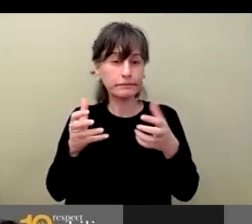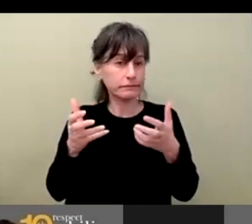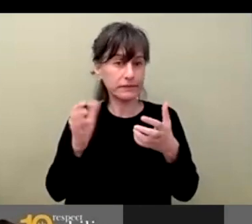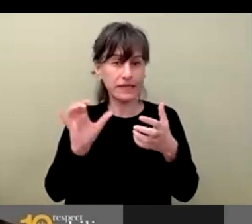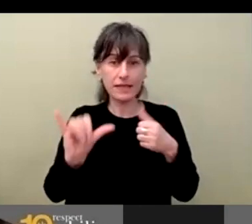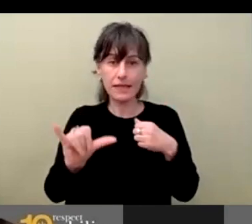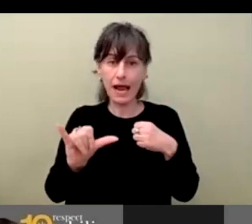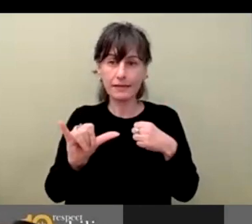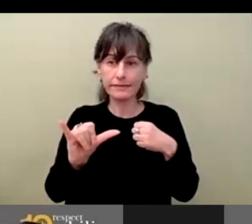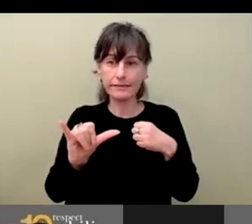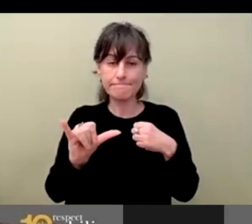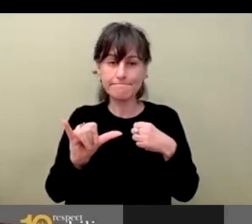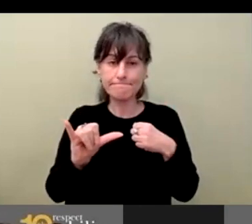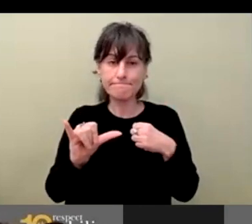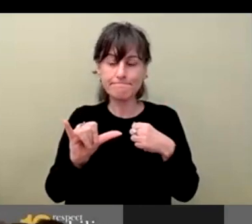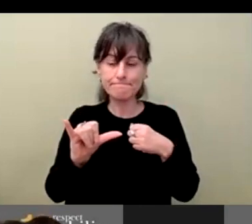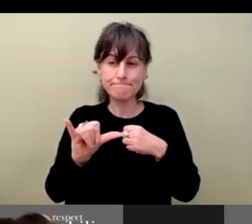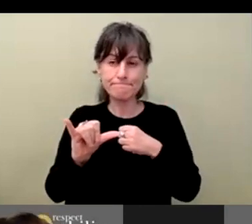that